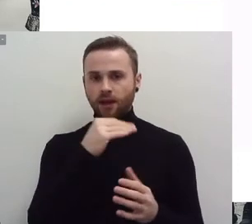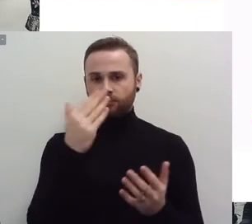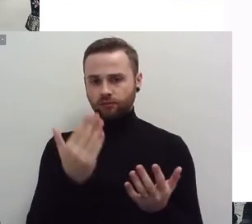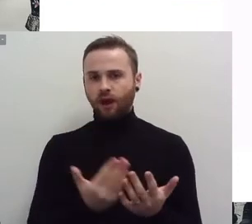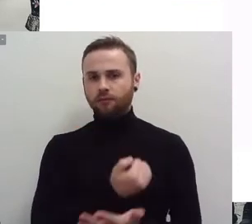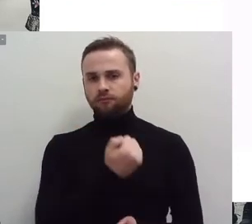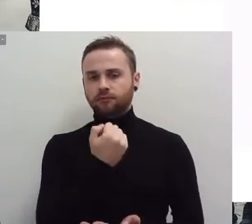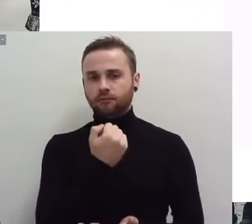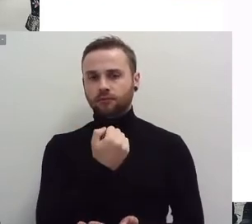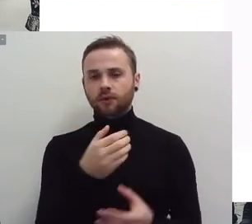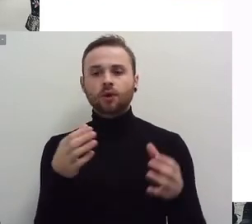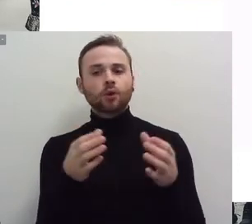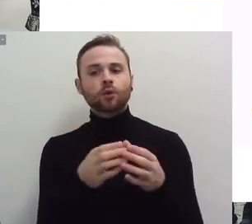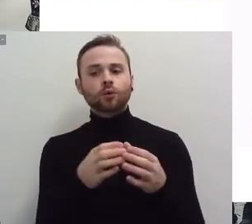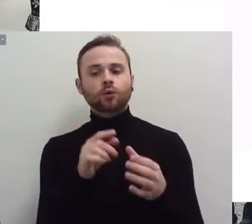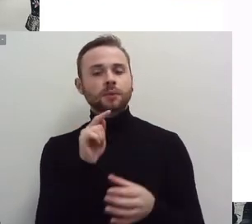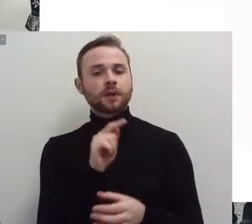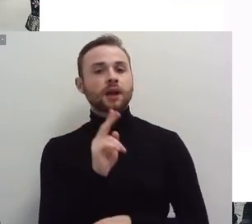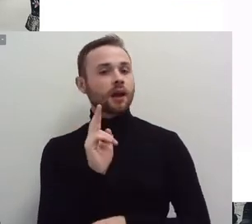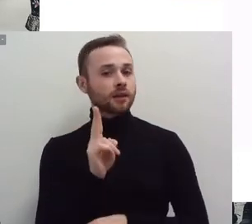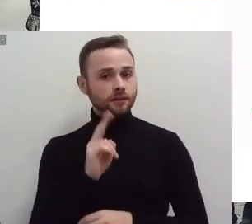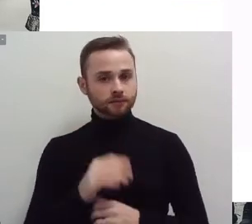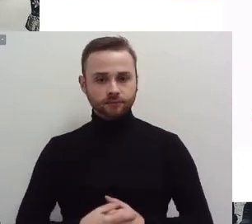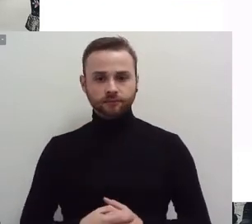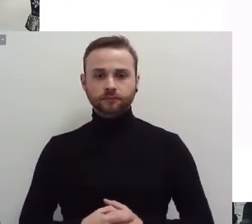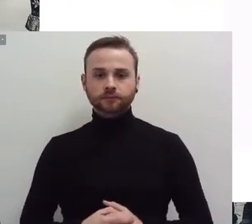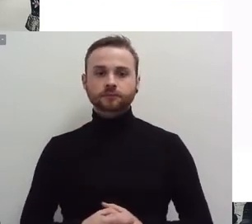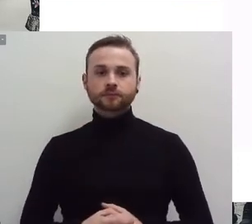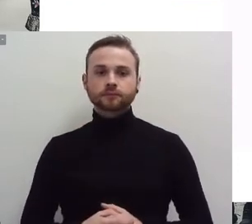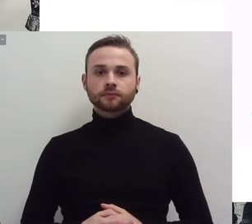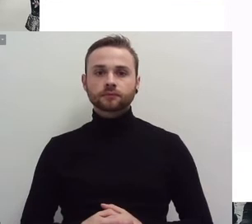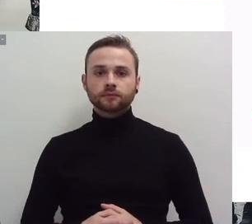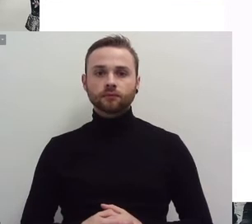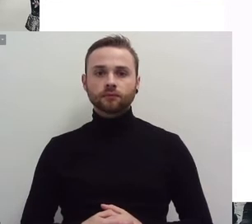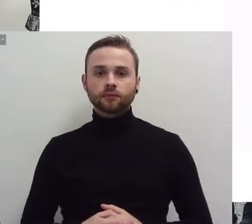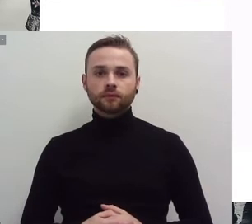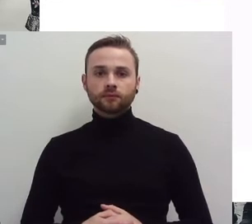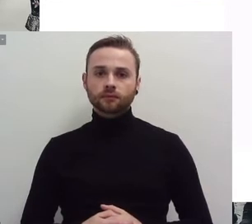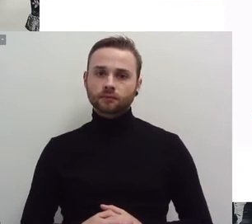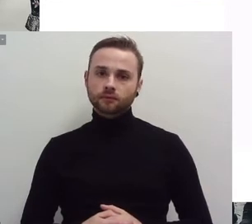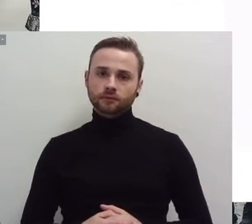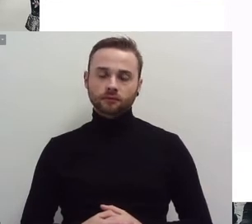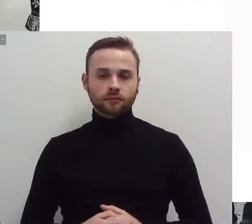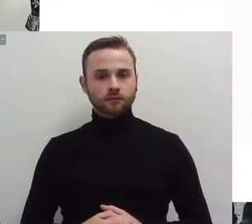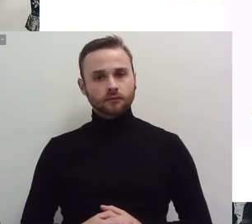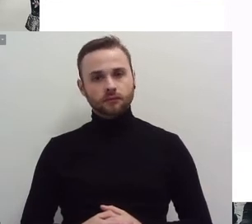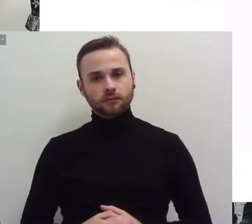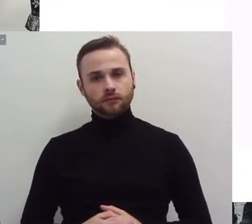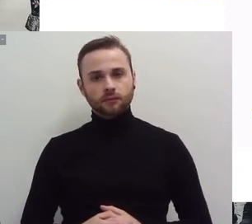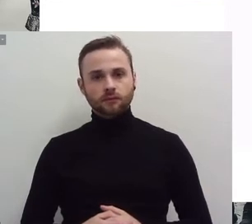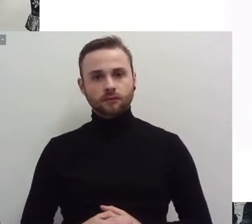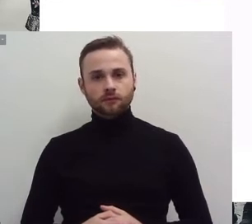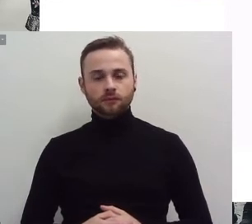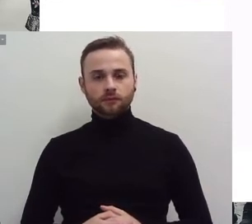it is a good example of the activity of experts by experience.